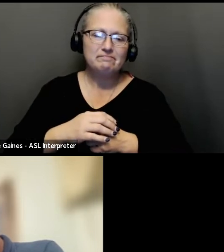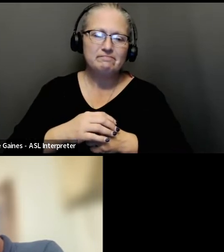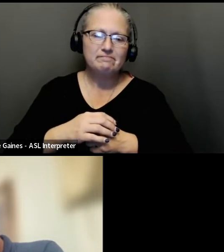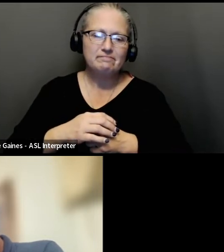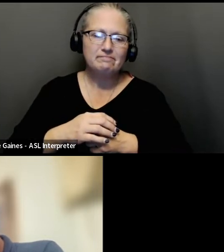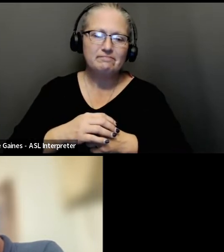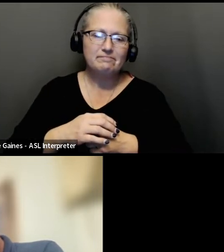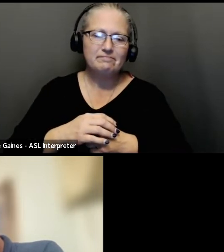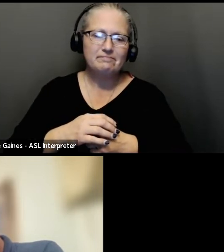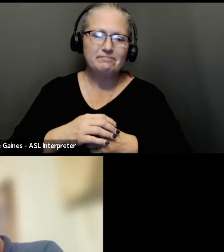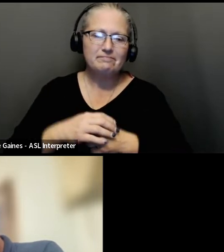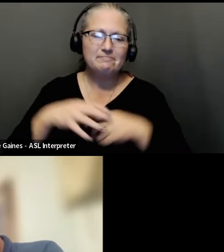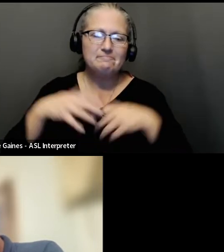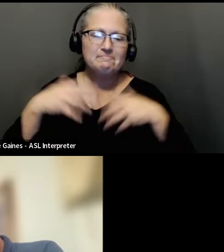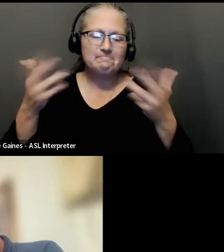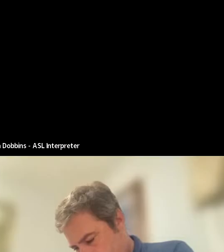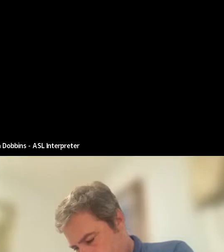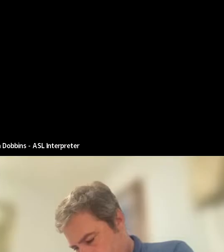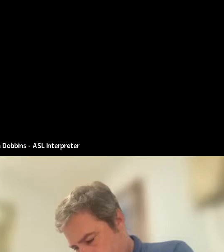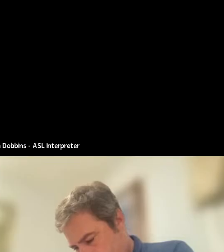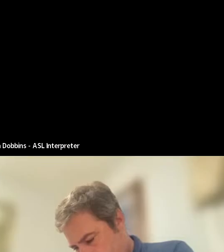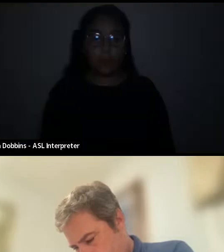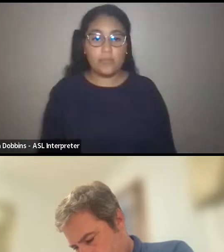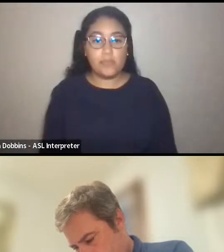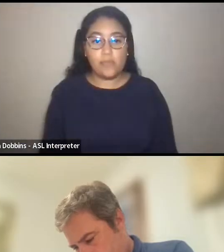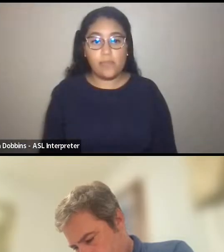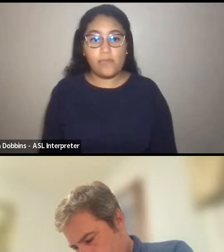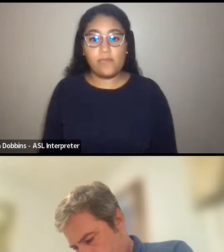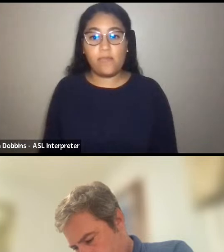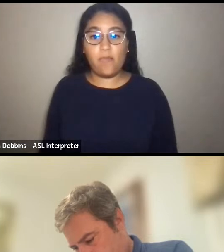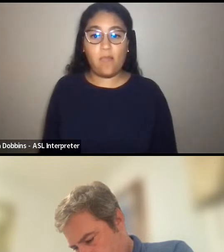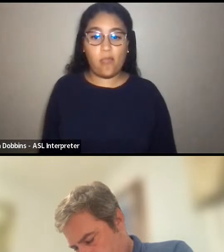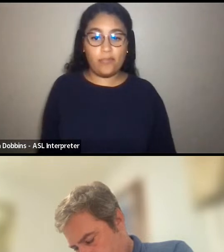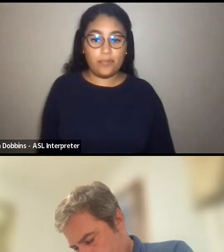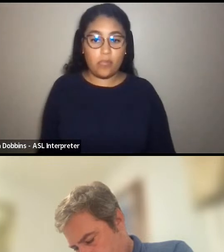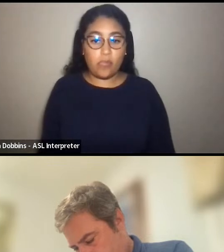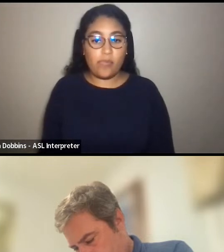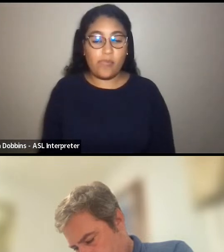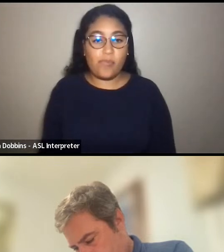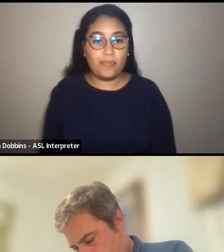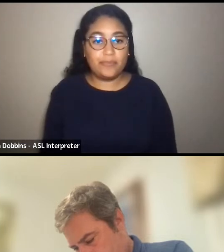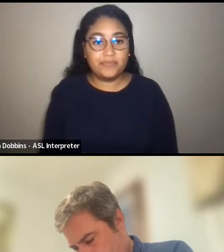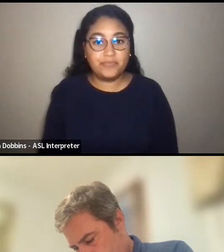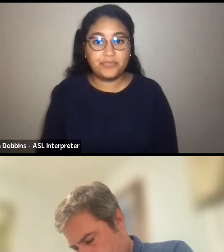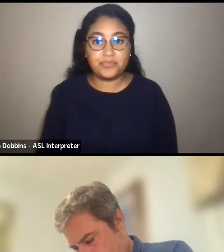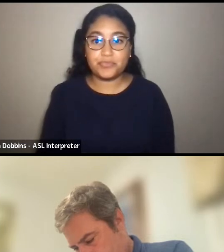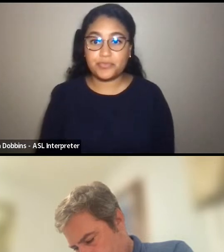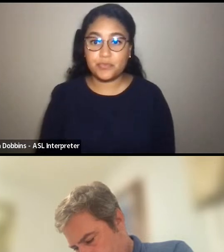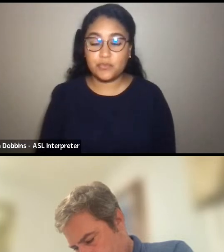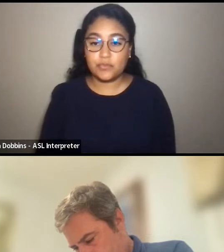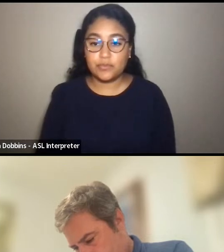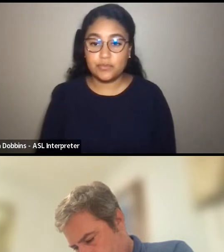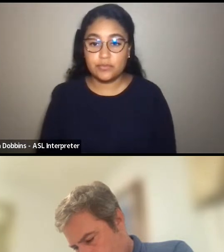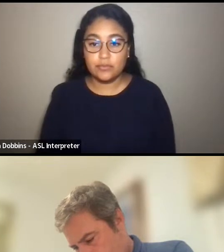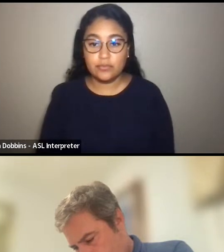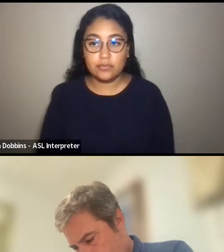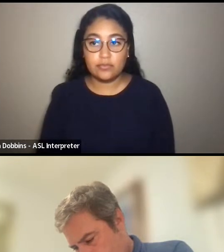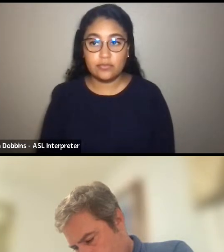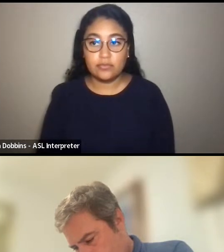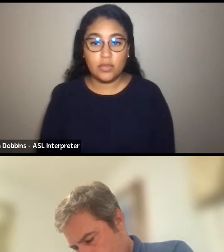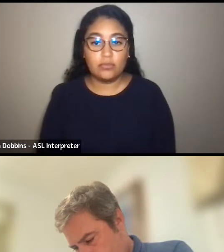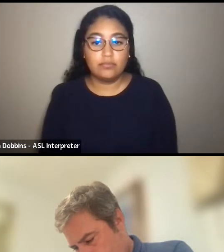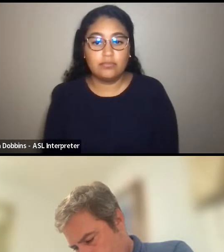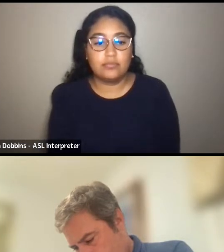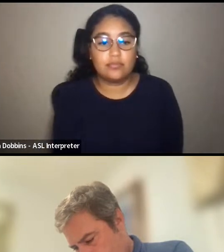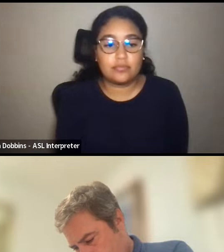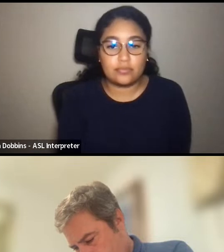I'm going to say, I'm going to just say my usual report and run, because I would like to coin that term for me to